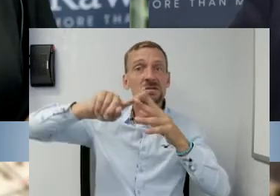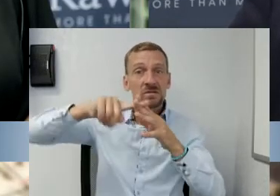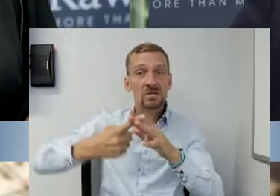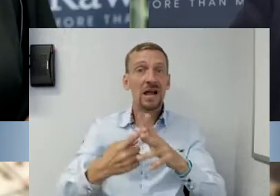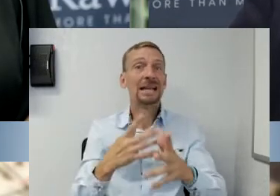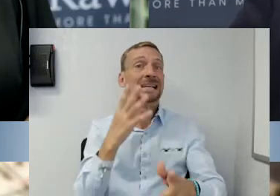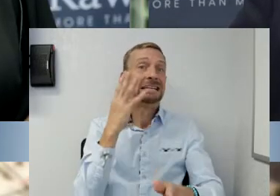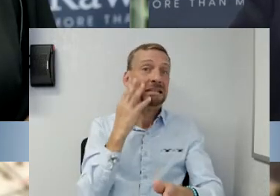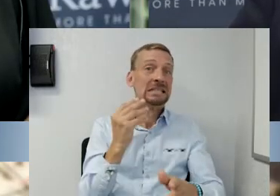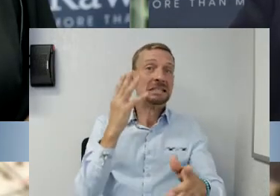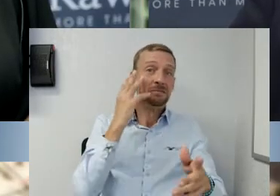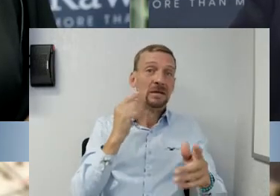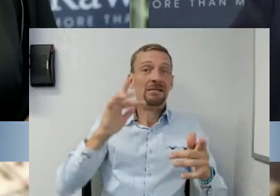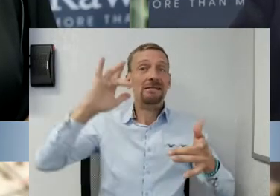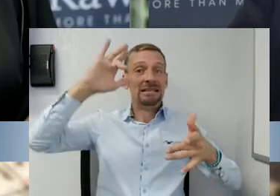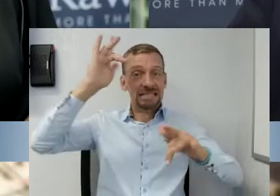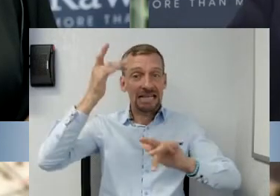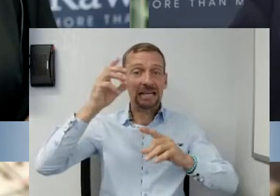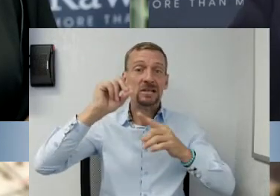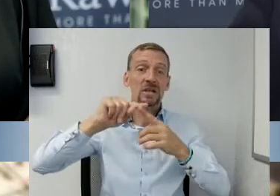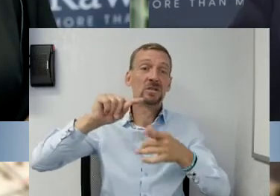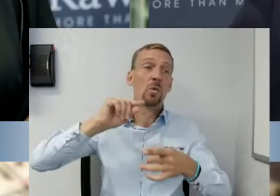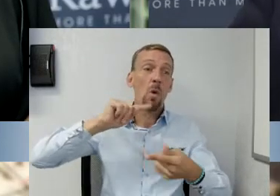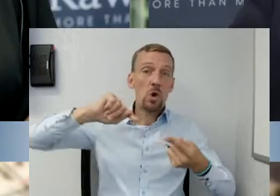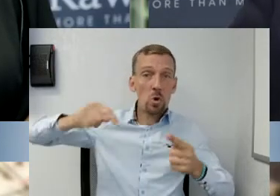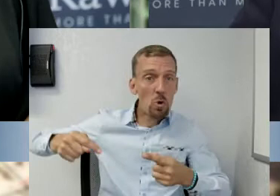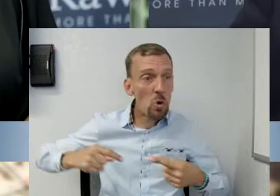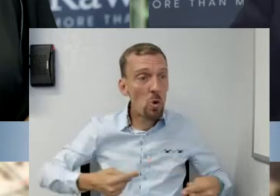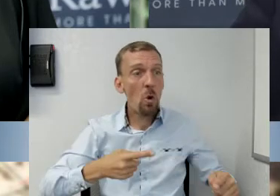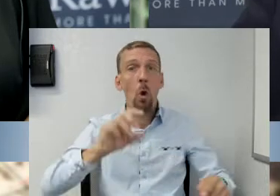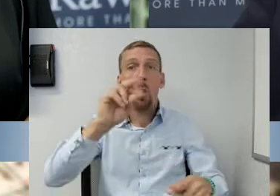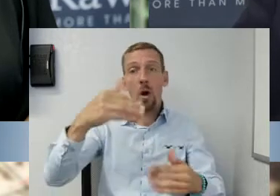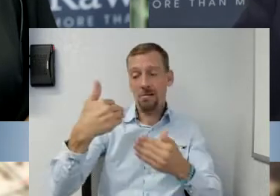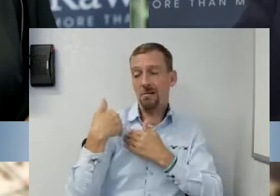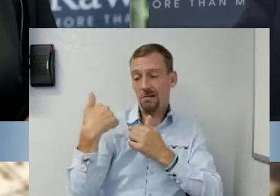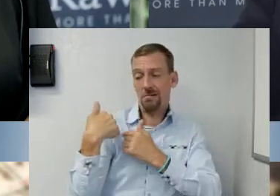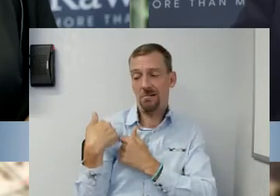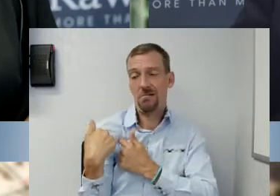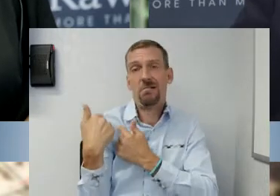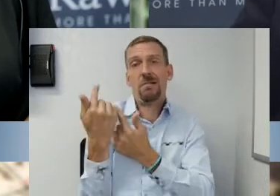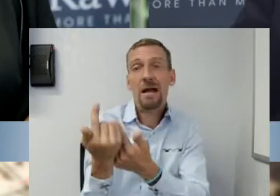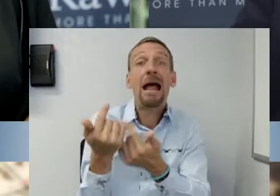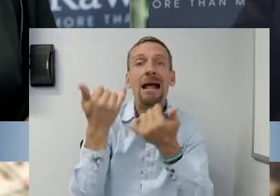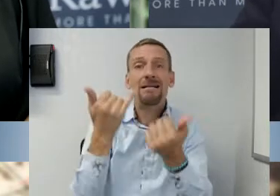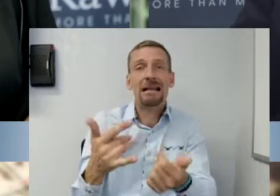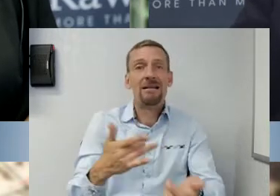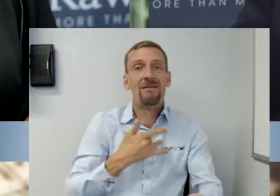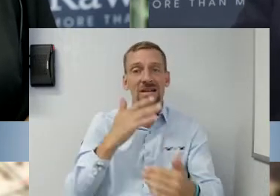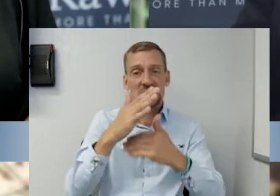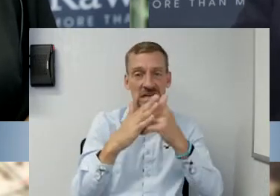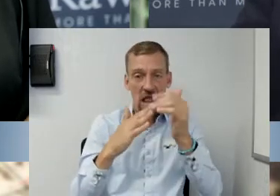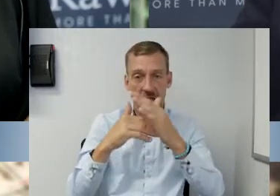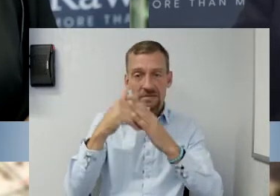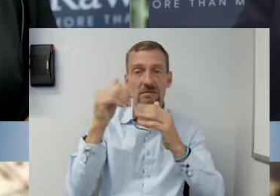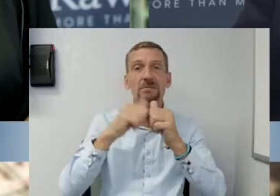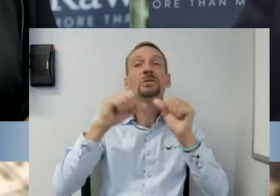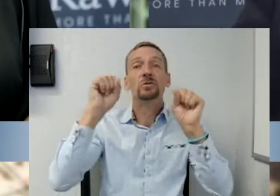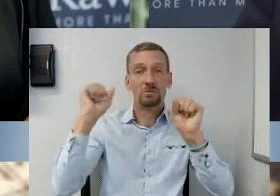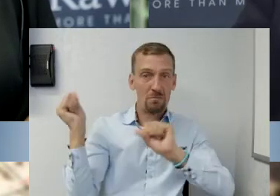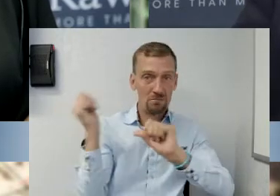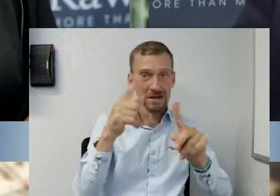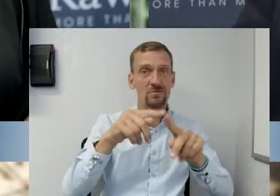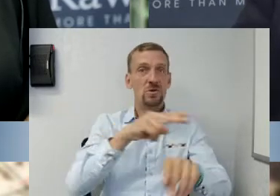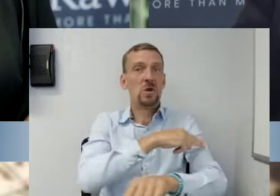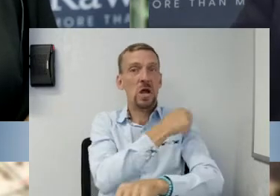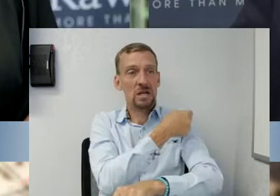those injuries and illnesses again, or they've had them the whole time and they're finally feeling comfortable coming back to the hospital, or it's